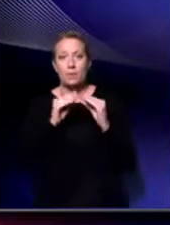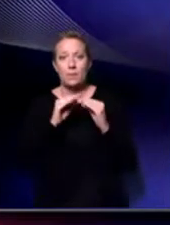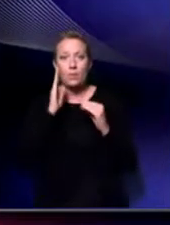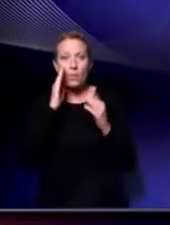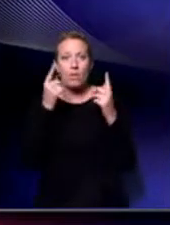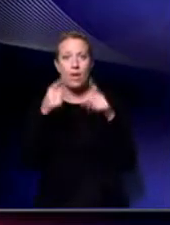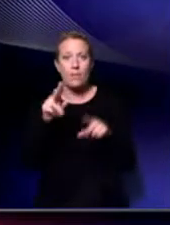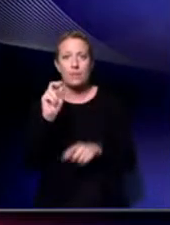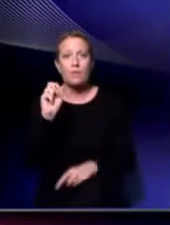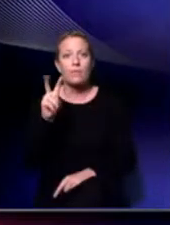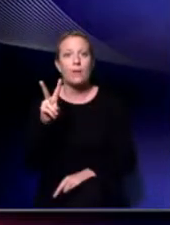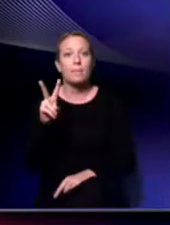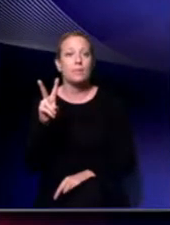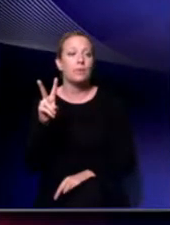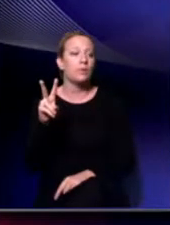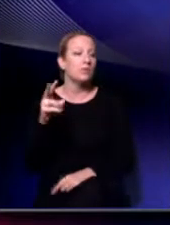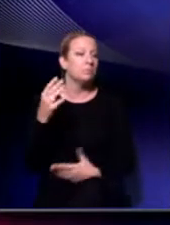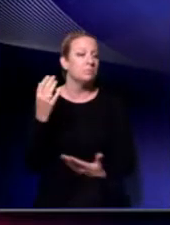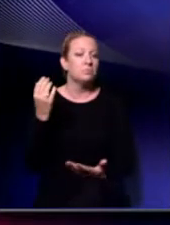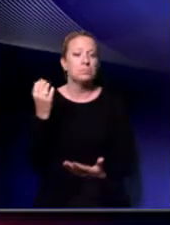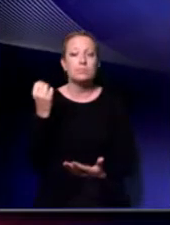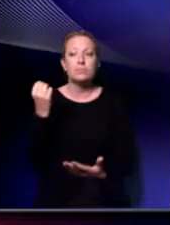we have any discussions about